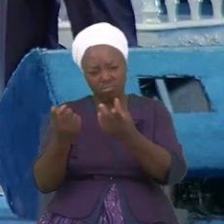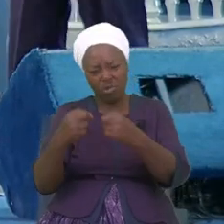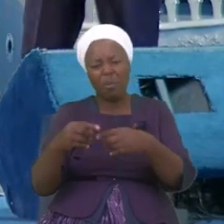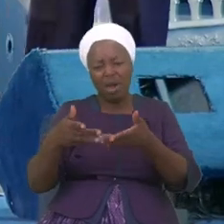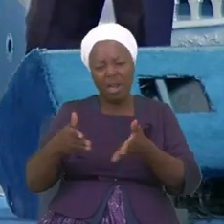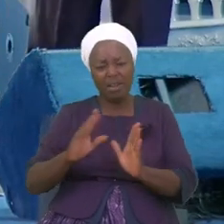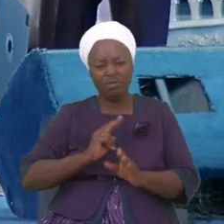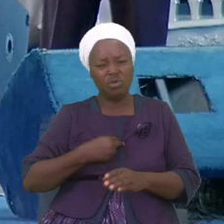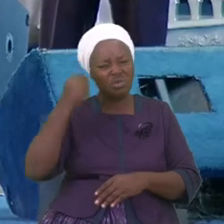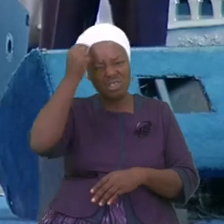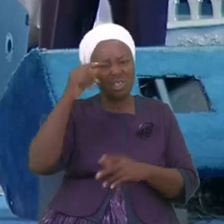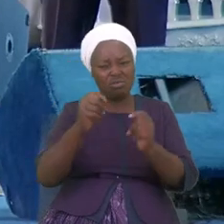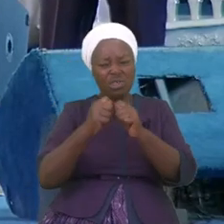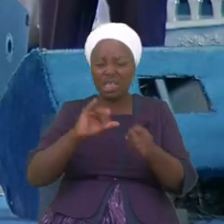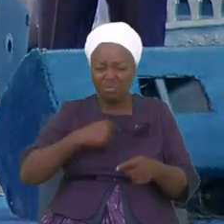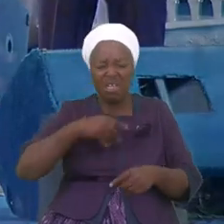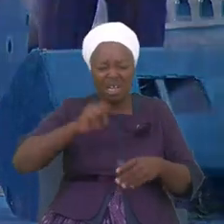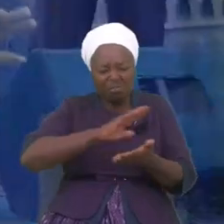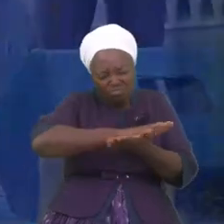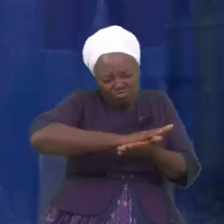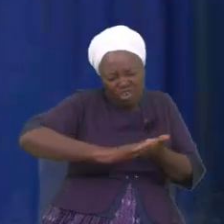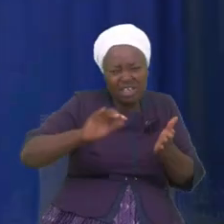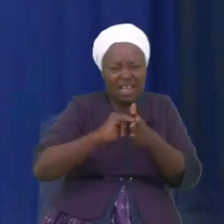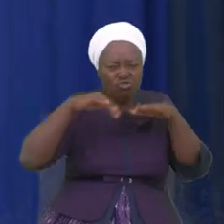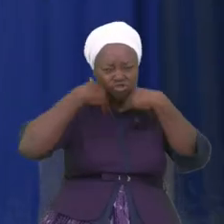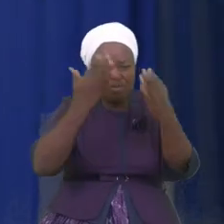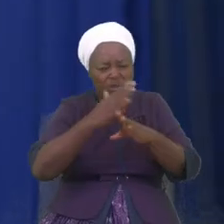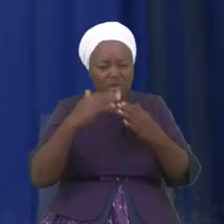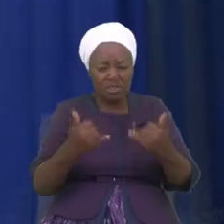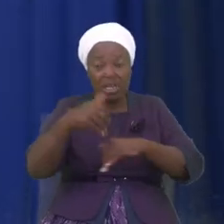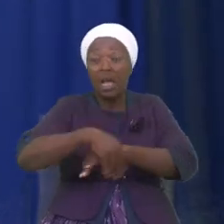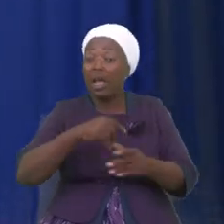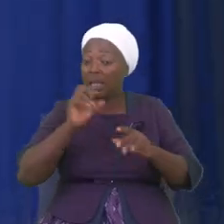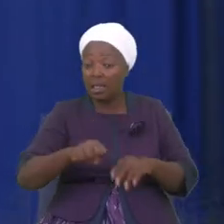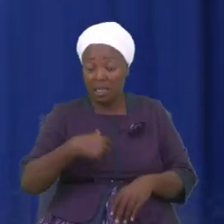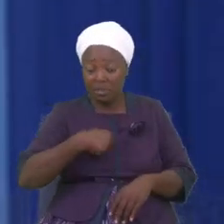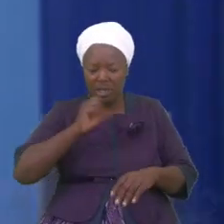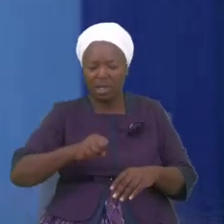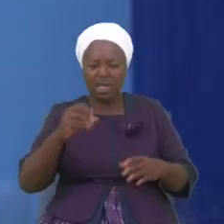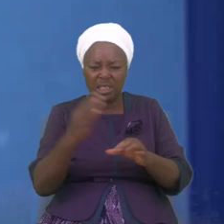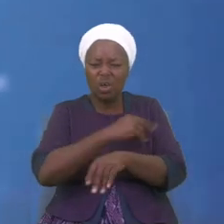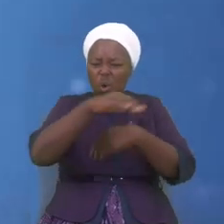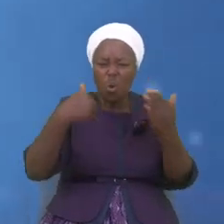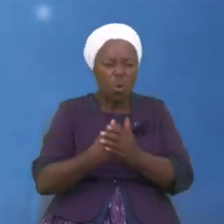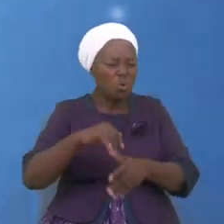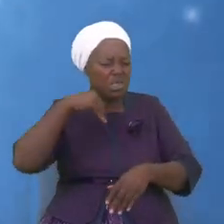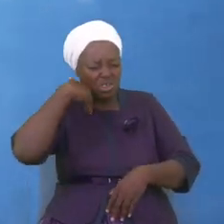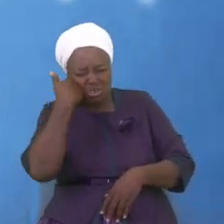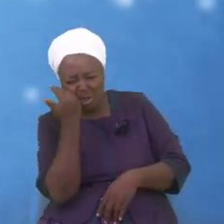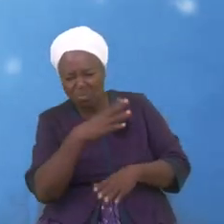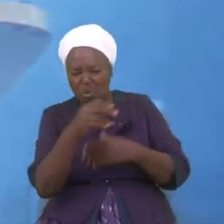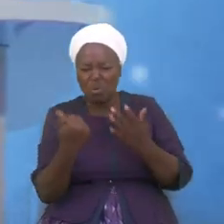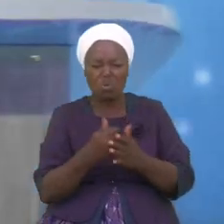can wipe that shame away tonight. I can wipe away all the disgrace and shame